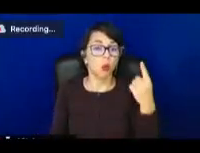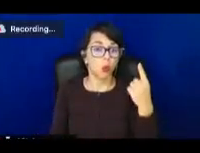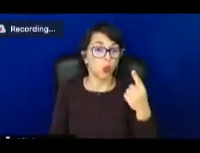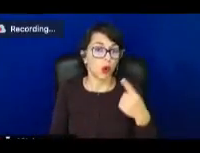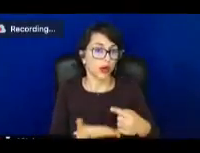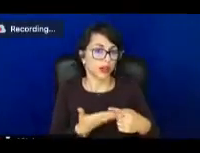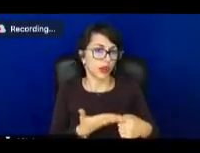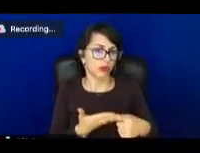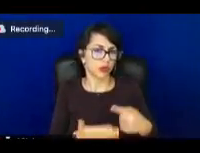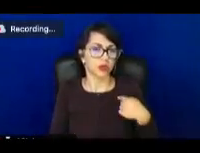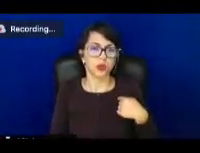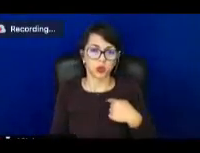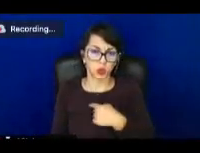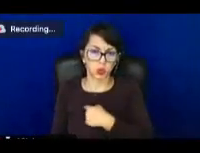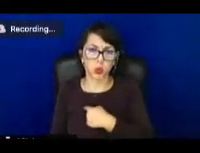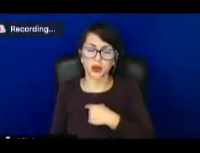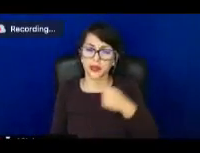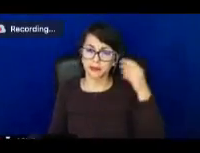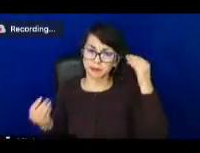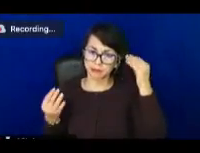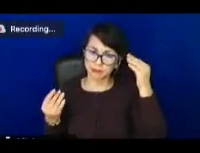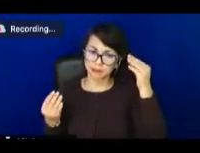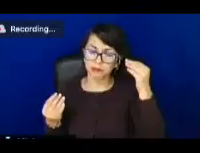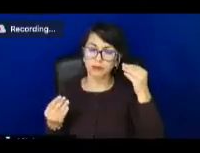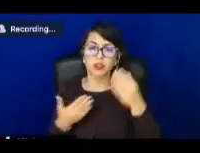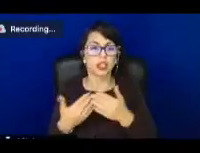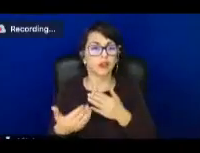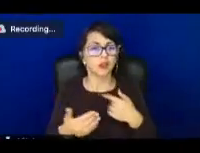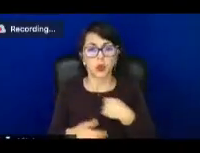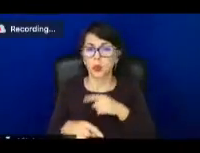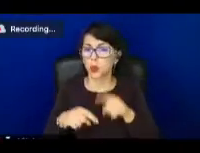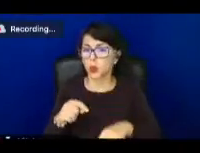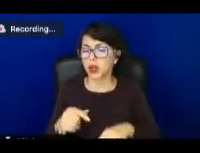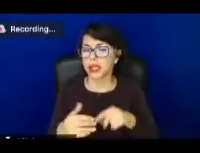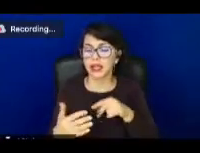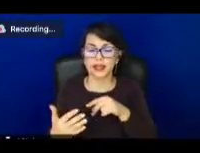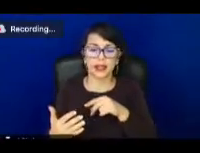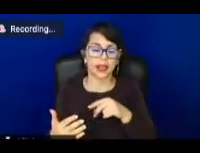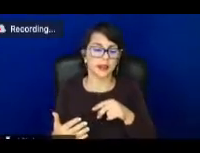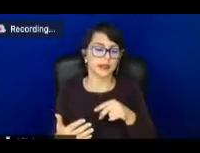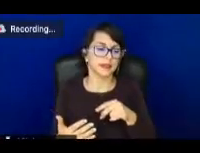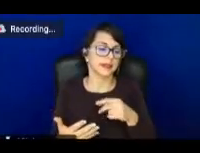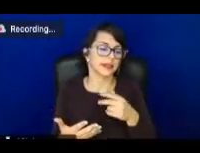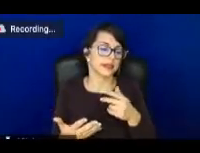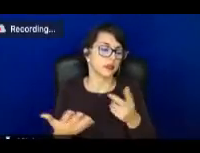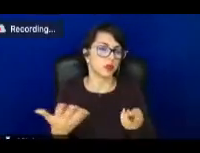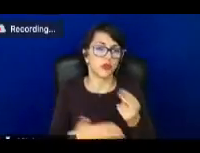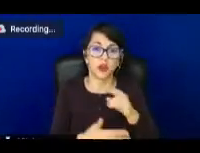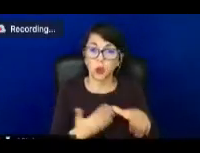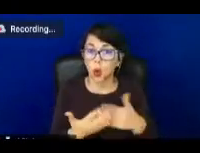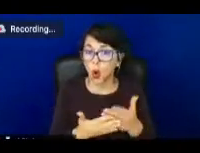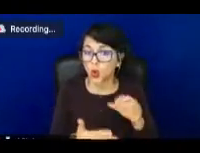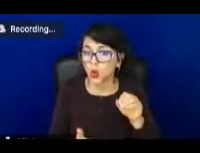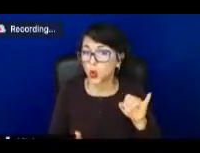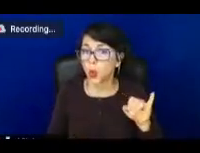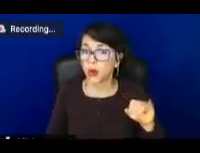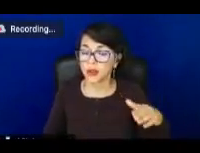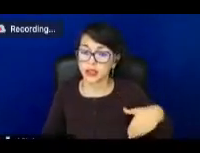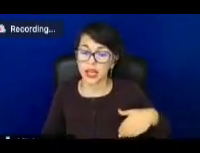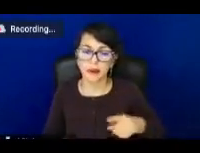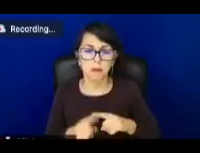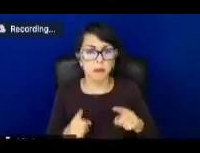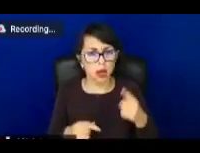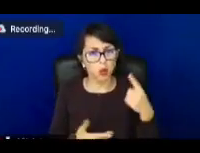can't look at all the COIs, but we do know who spoke at meetings. One of the conversations I think we had